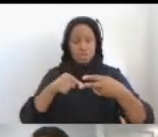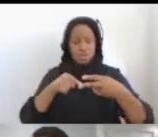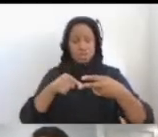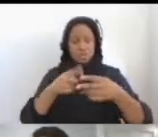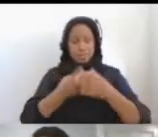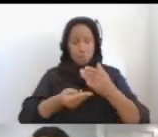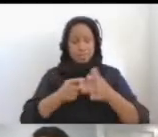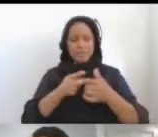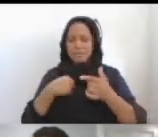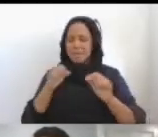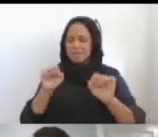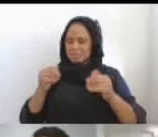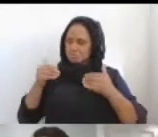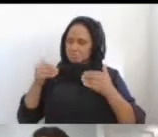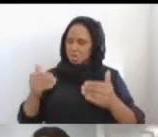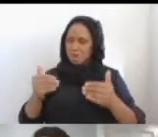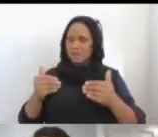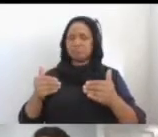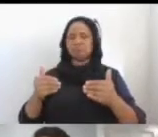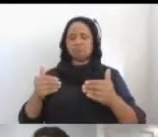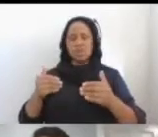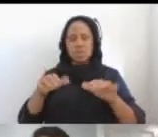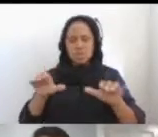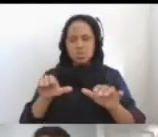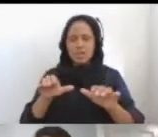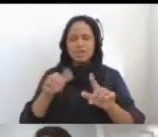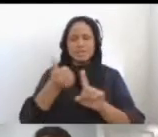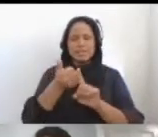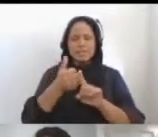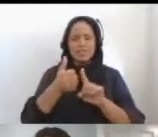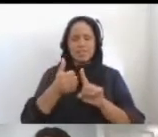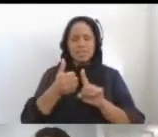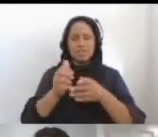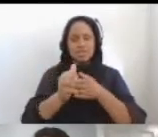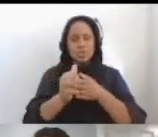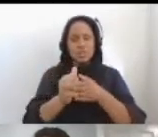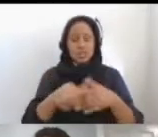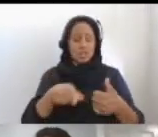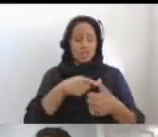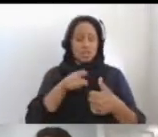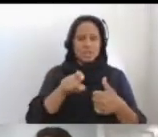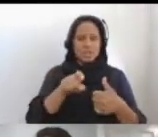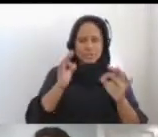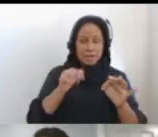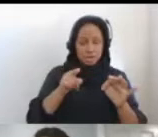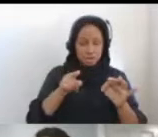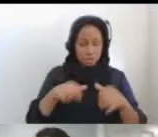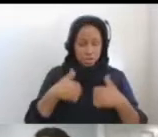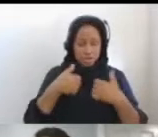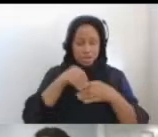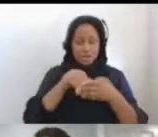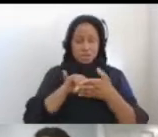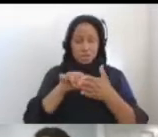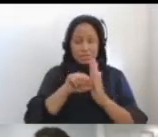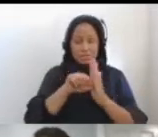then let's back up a little bit. And what we need to then assess is, are you first a New York State resident? This program is exclusive to New